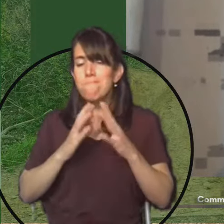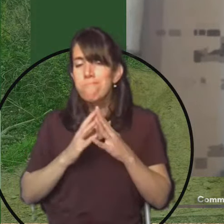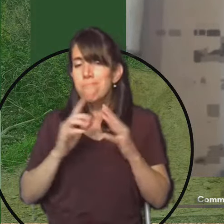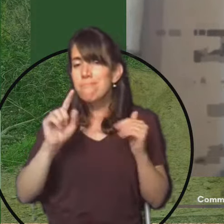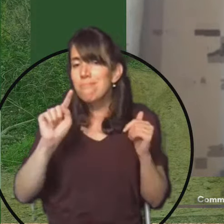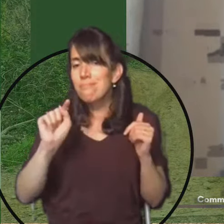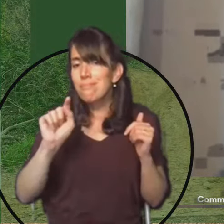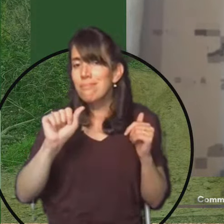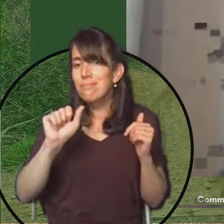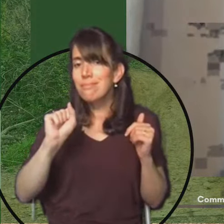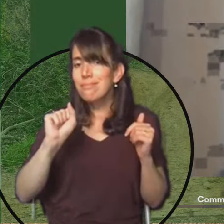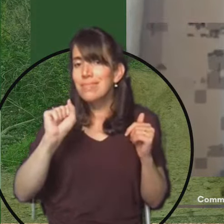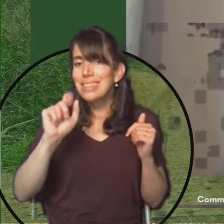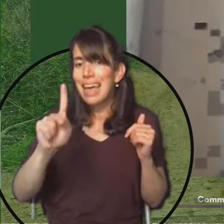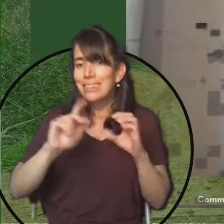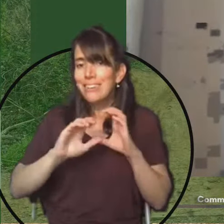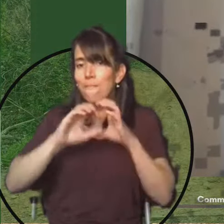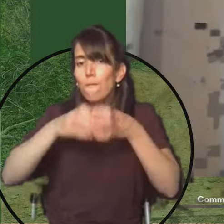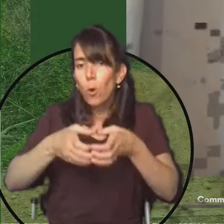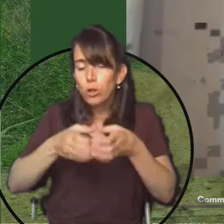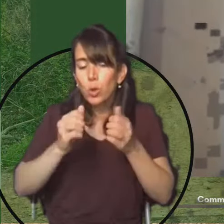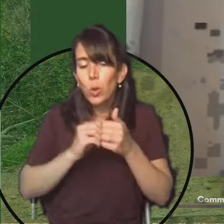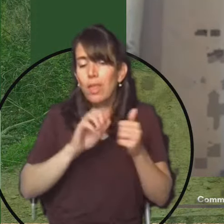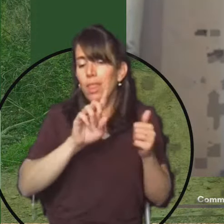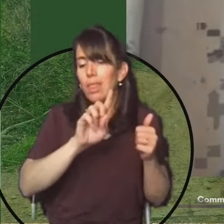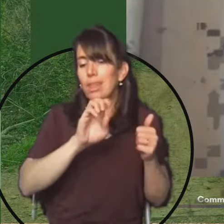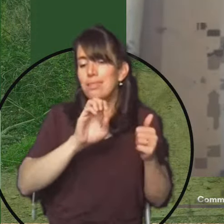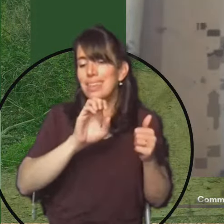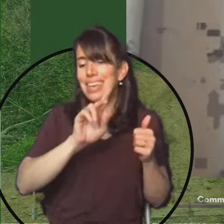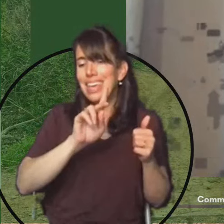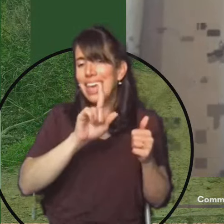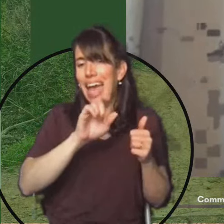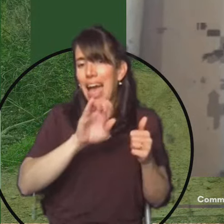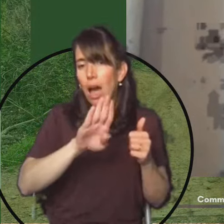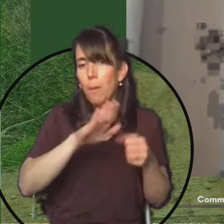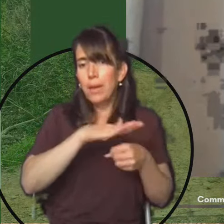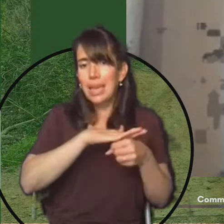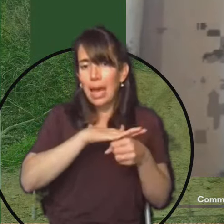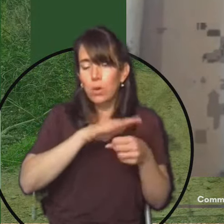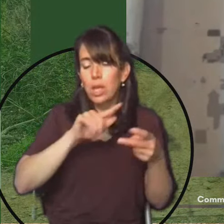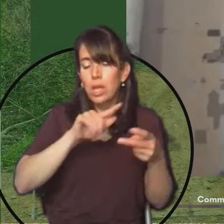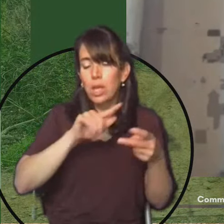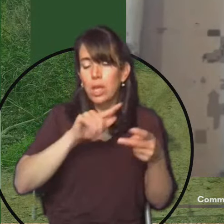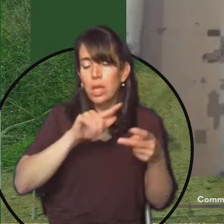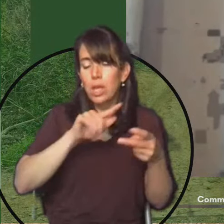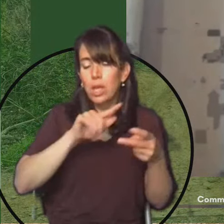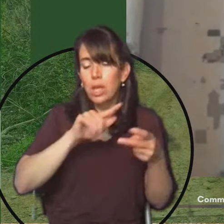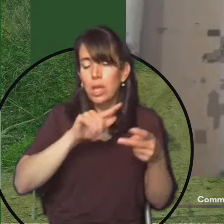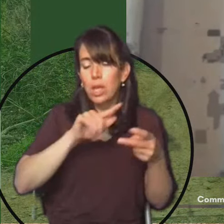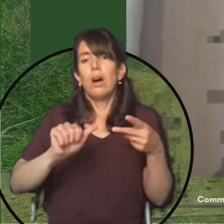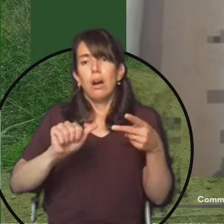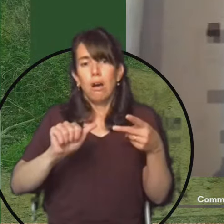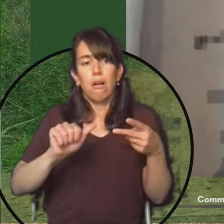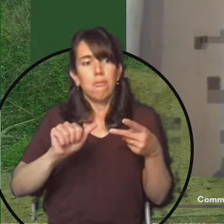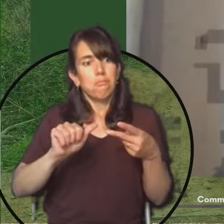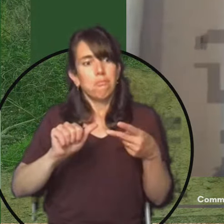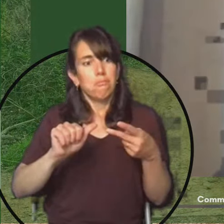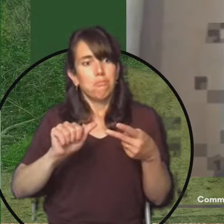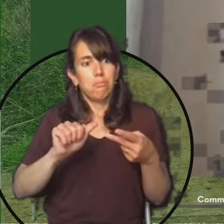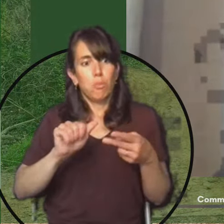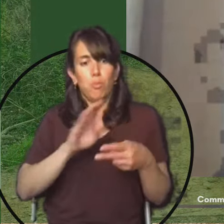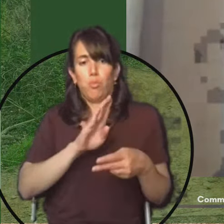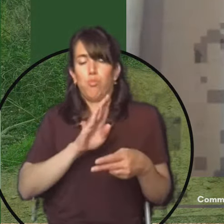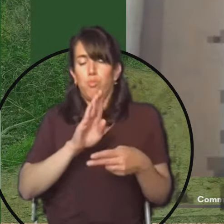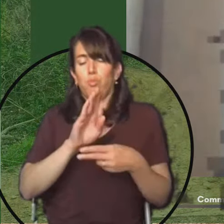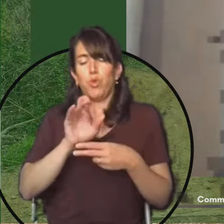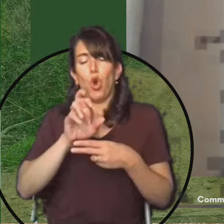the DeKalb County Police Department, the Georgia Bureau of Investigation, the Federal Bureau of Investigation, Homeland Security,